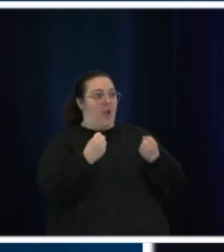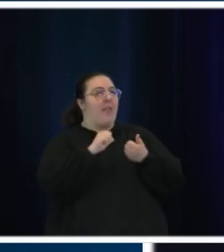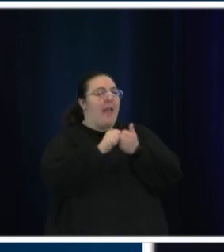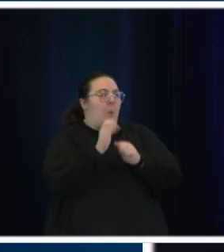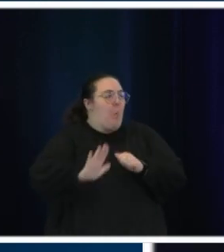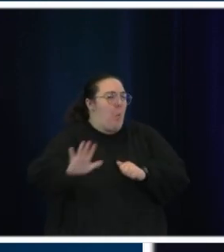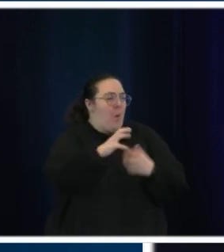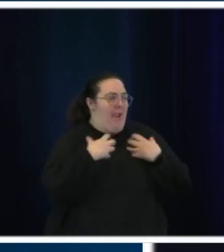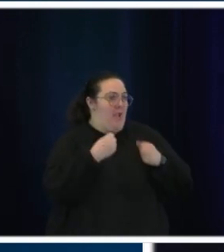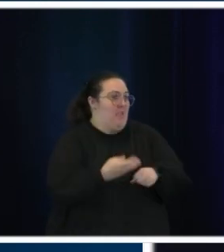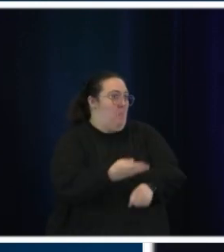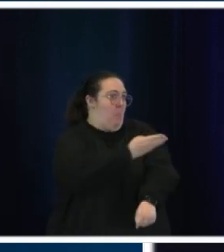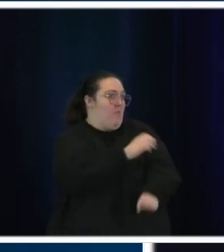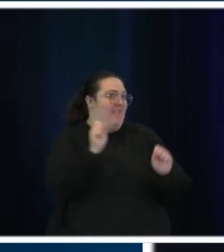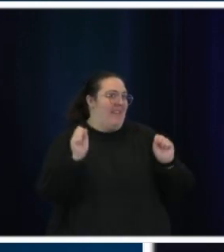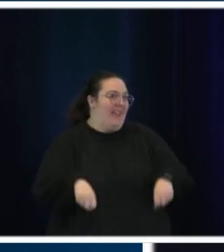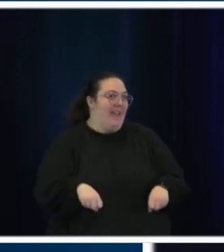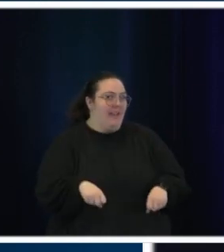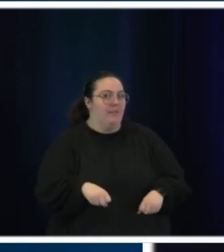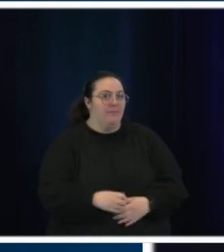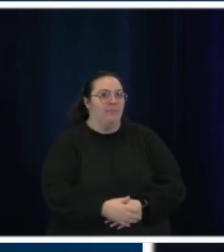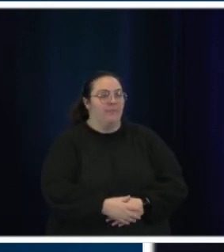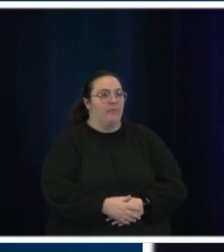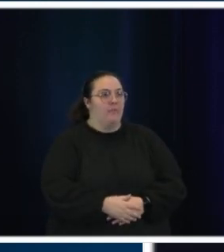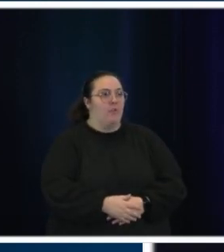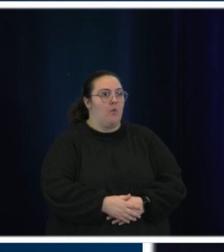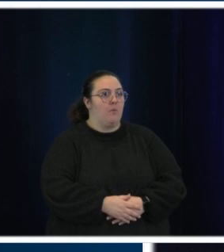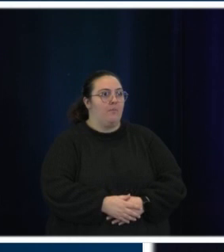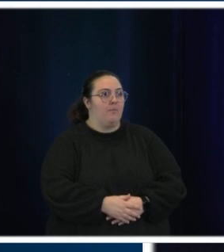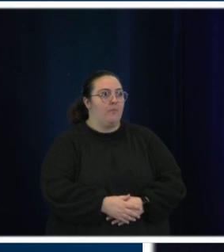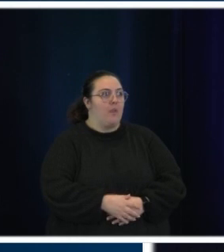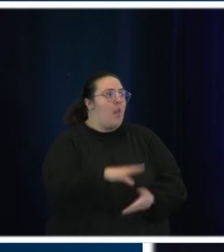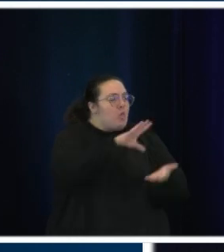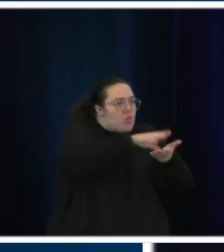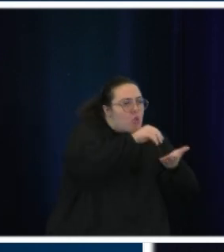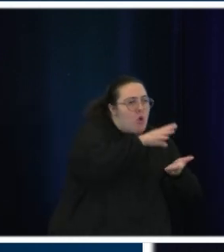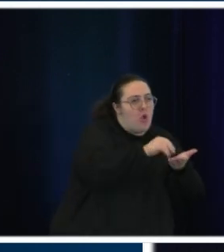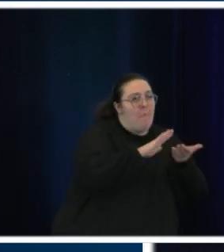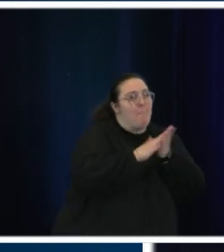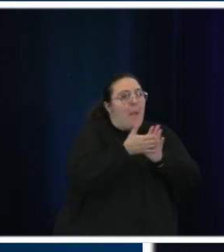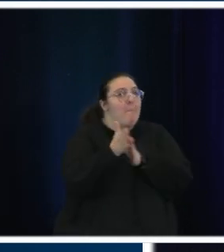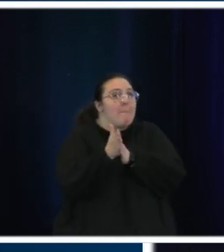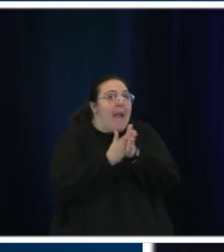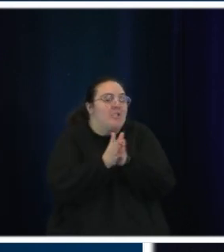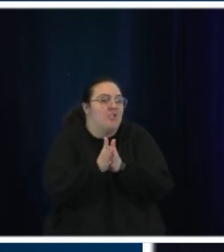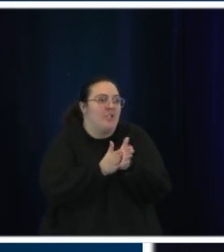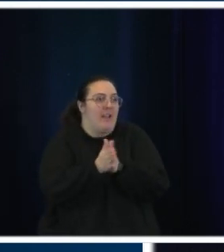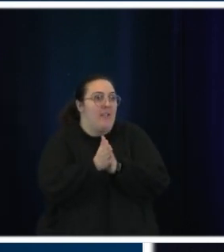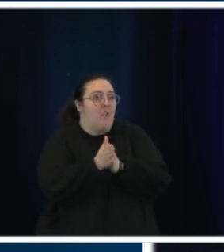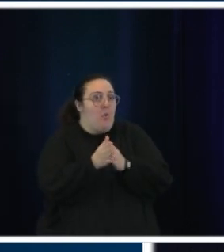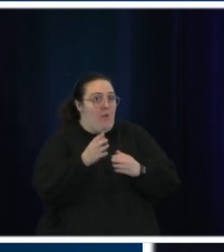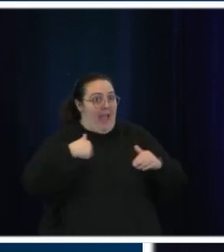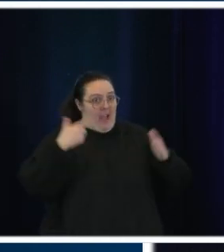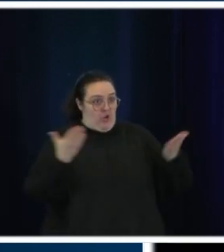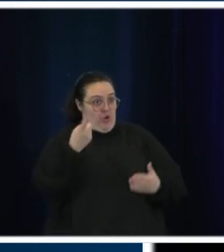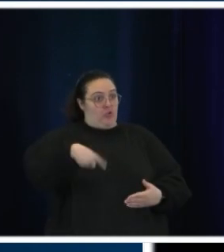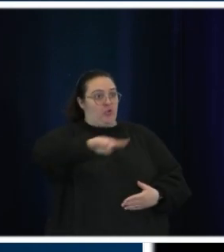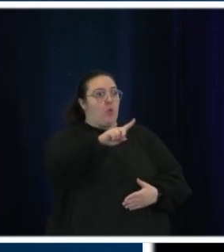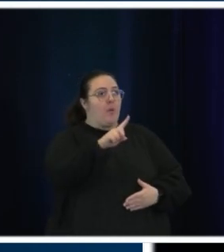health. Be informed and passionate. We're all passionate about something. We should be